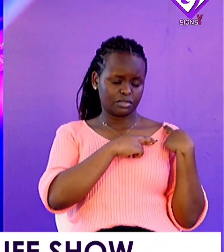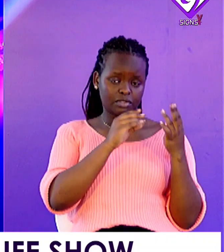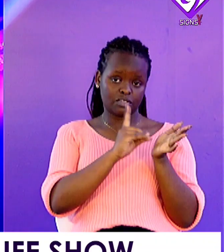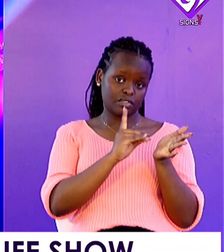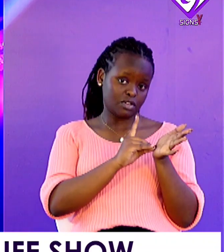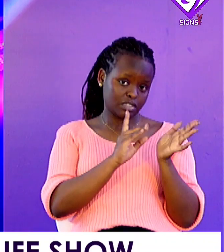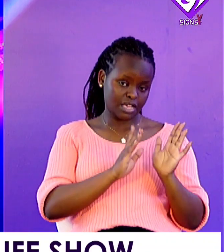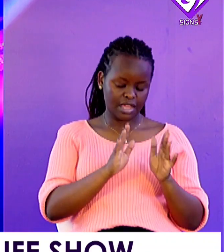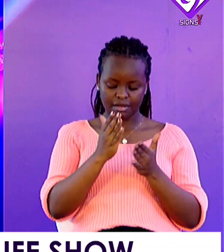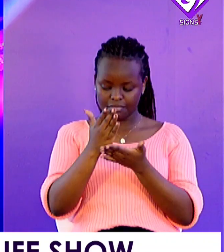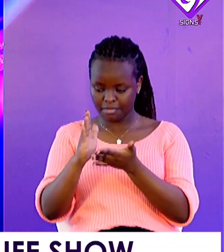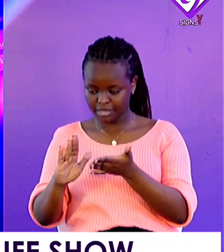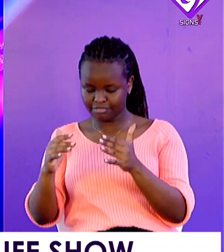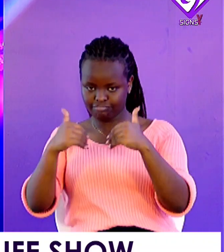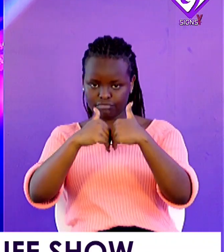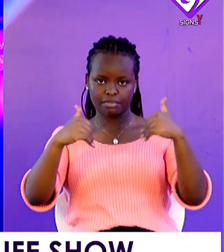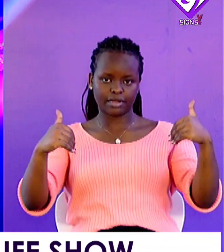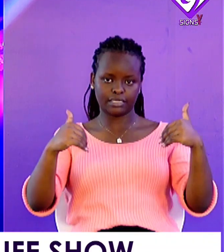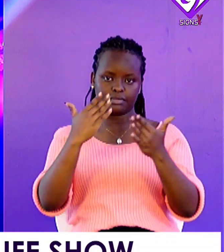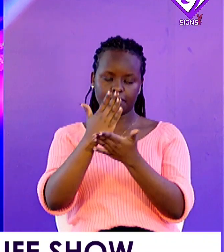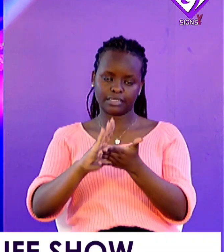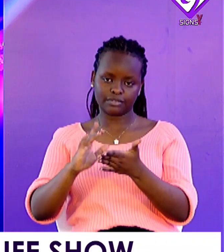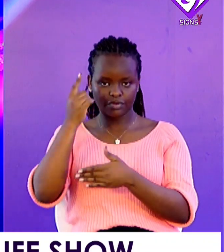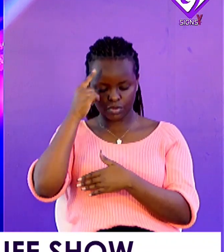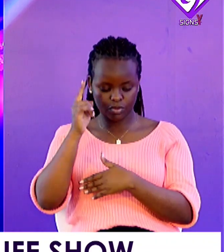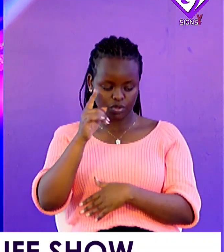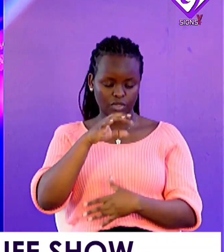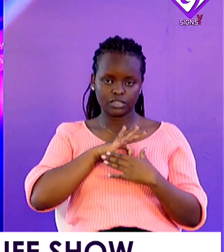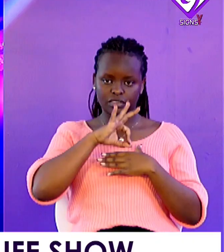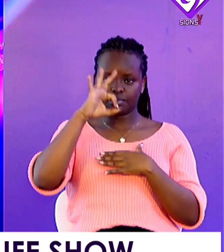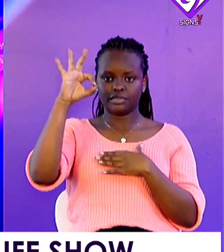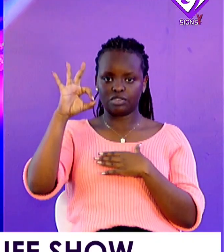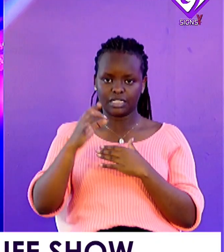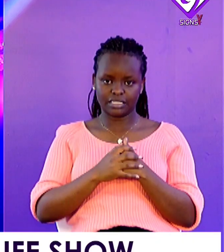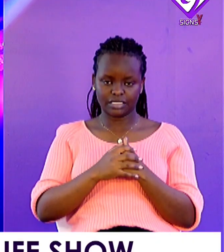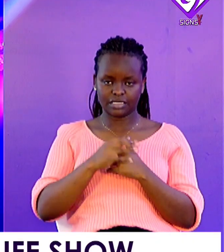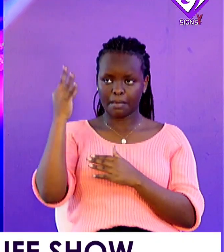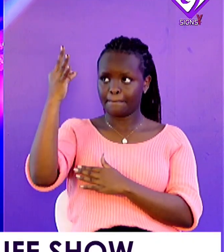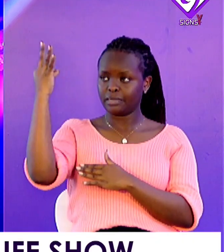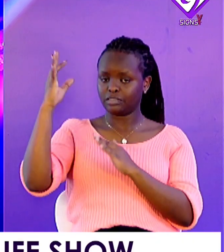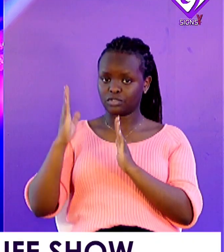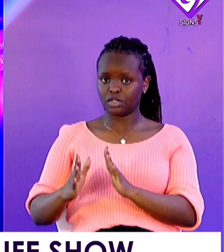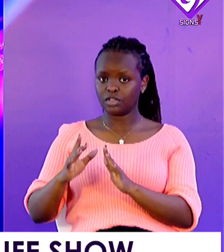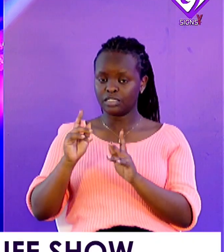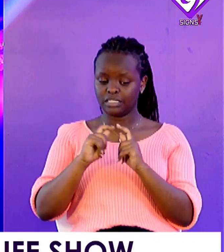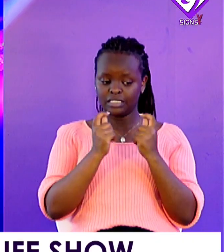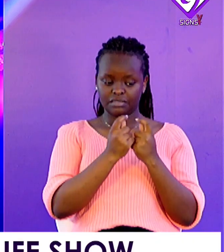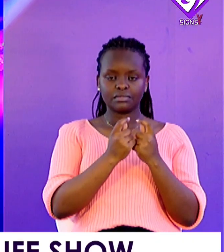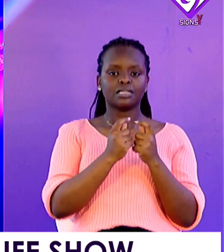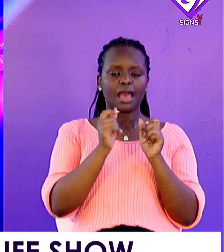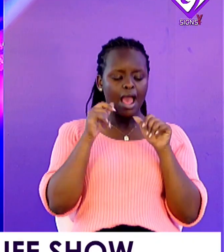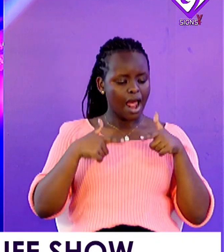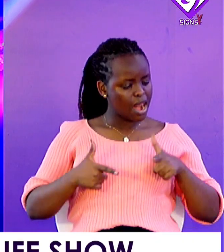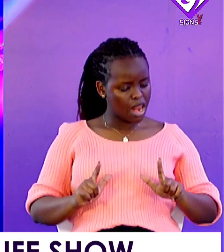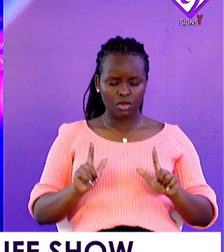the spirituality. Right. And I think even when people are in hospitals, the pastoral teams are allowed to go and pray for them. They